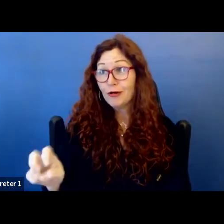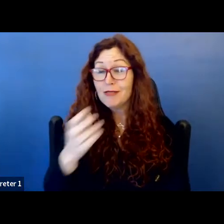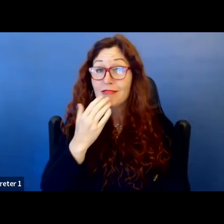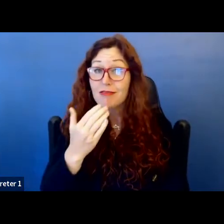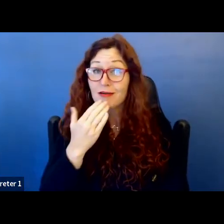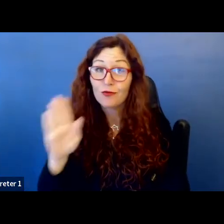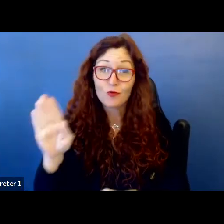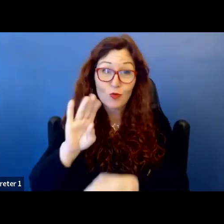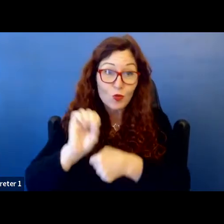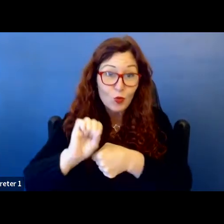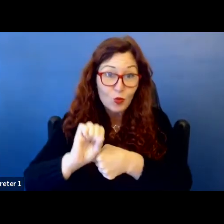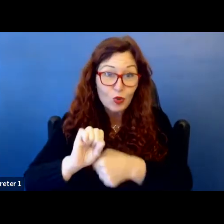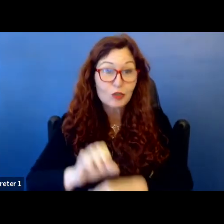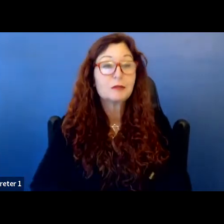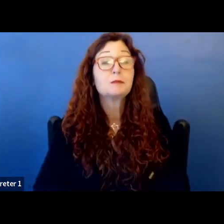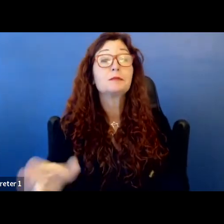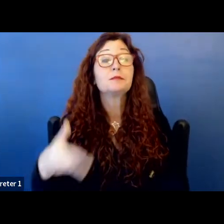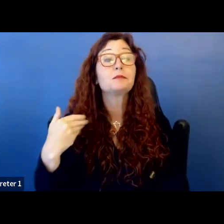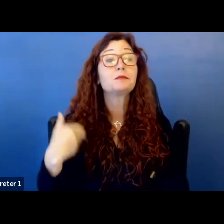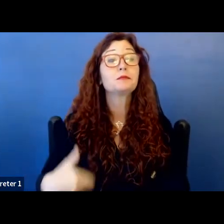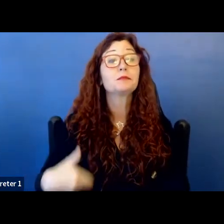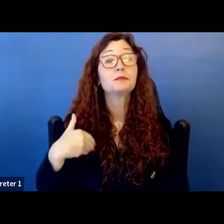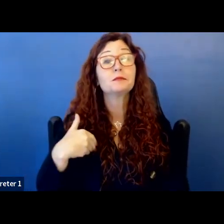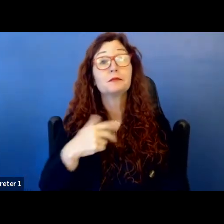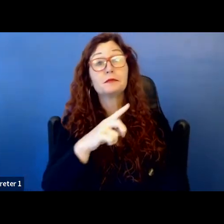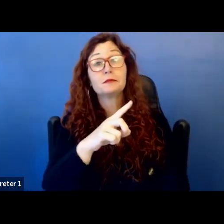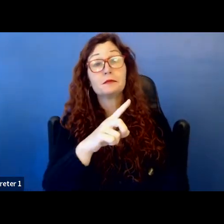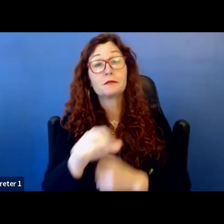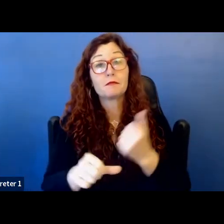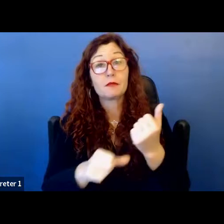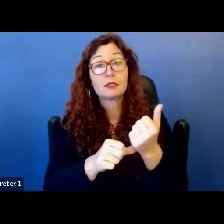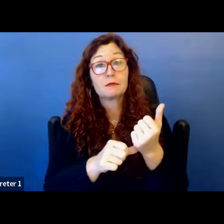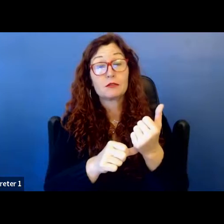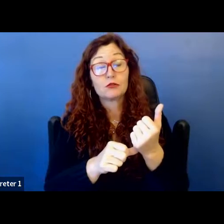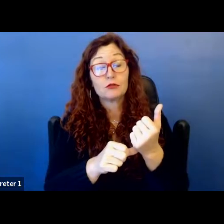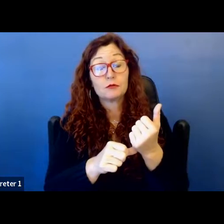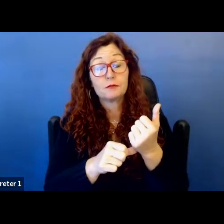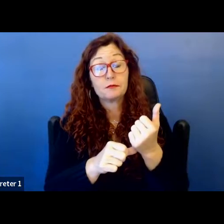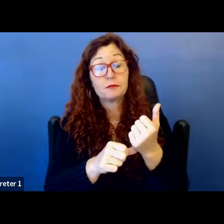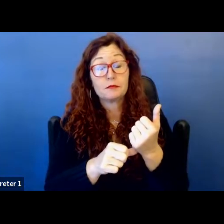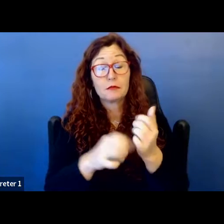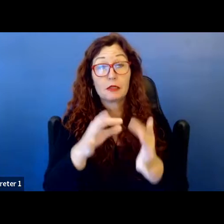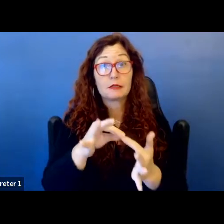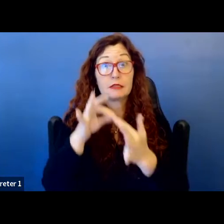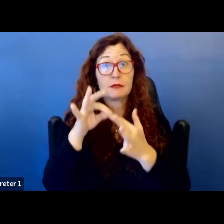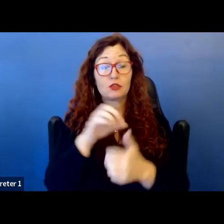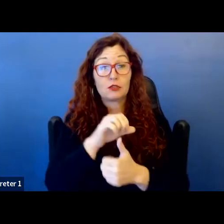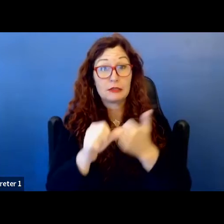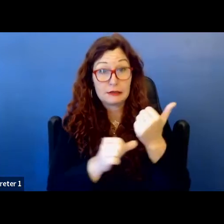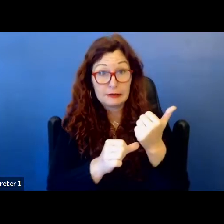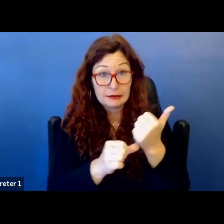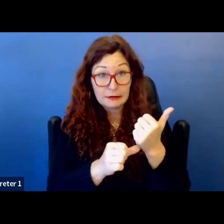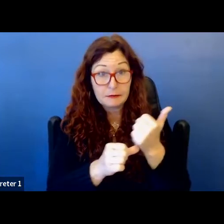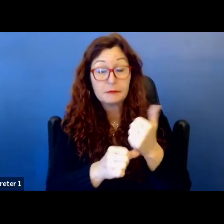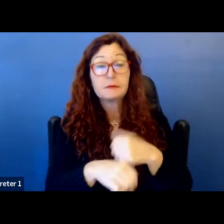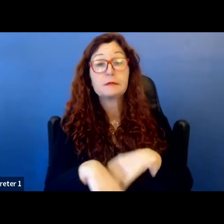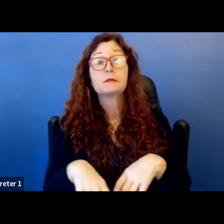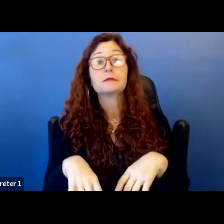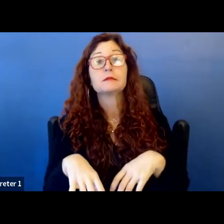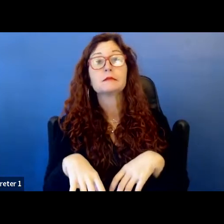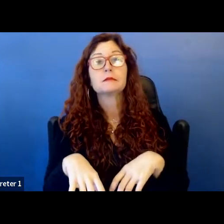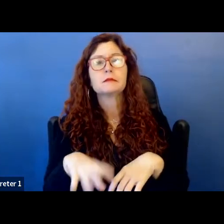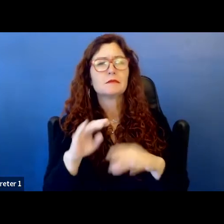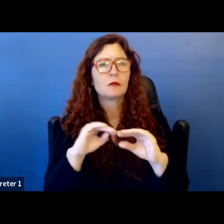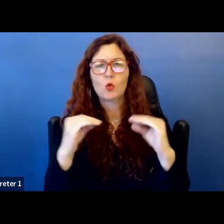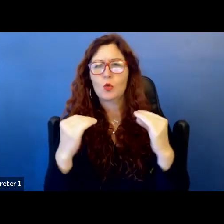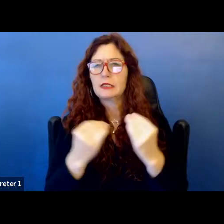as folks know i am melissa wells i'm the special assistant to the president of nabtube for diversity and inclusion north america's building trade unions are grateful